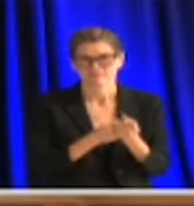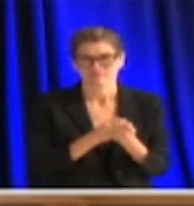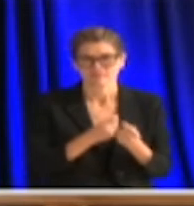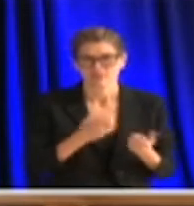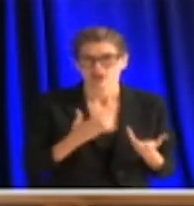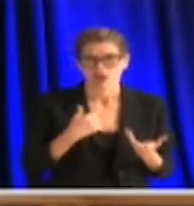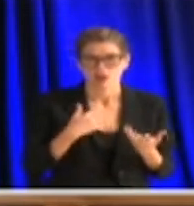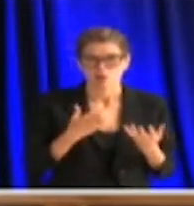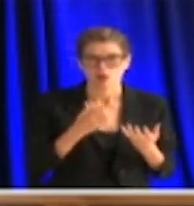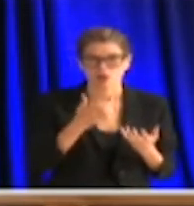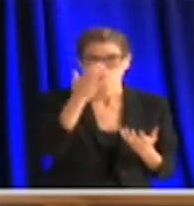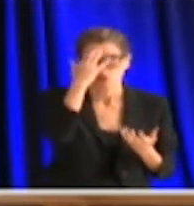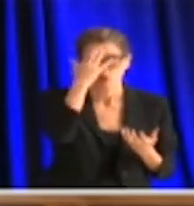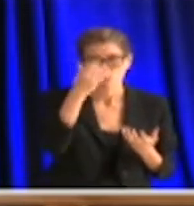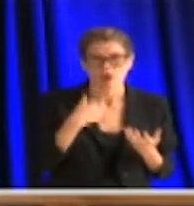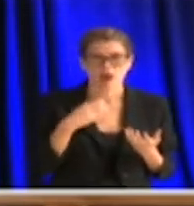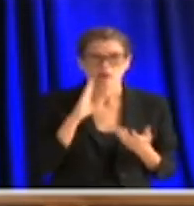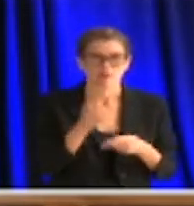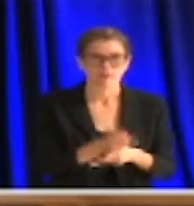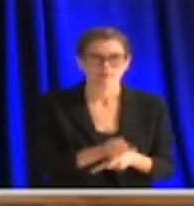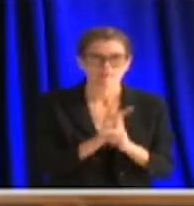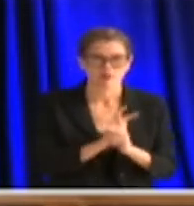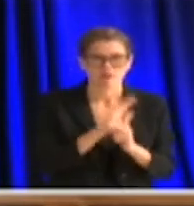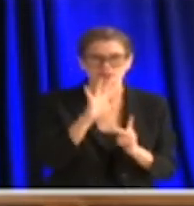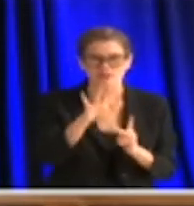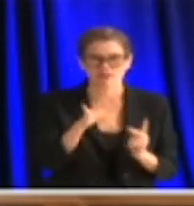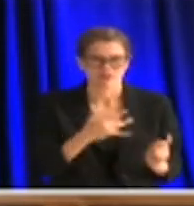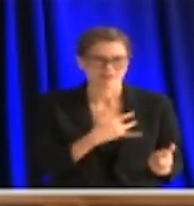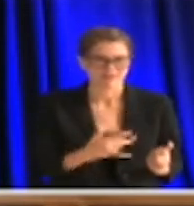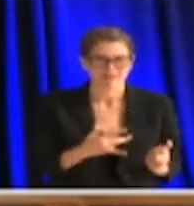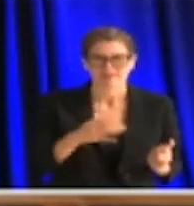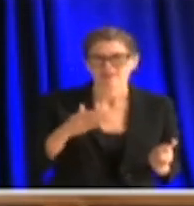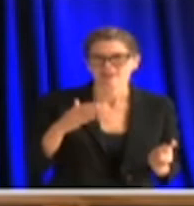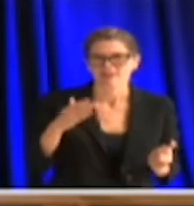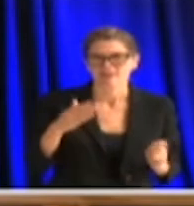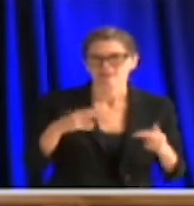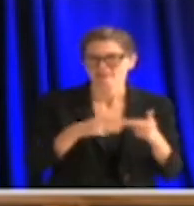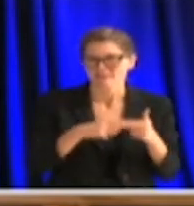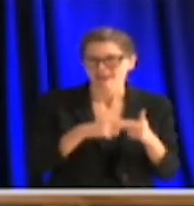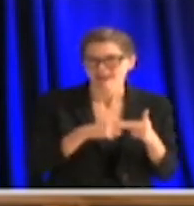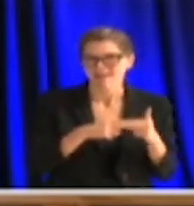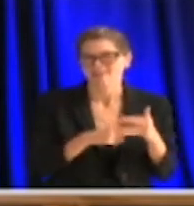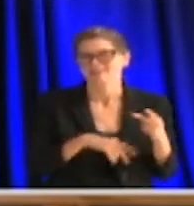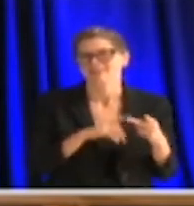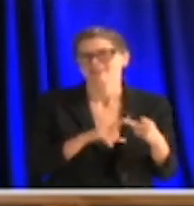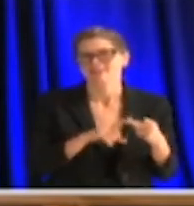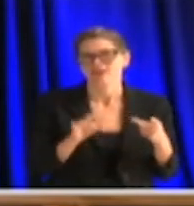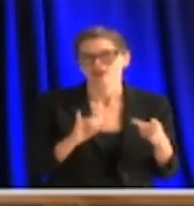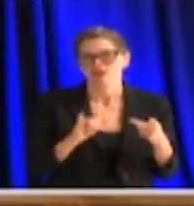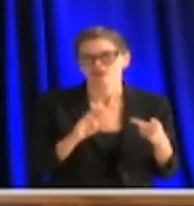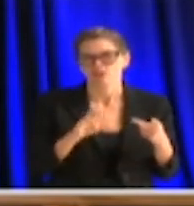know that I will be borrowing your presentation as well as Rick